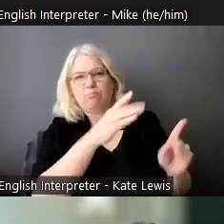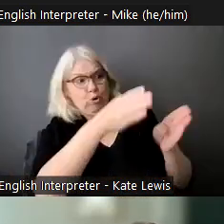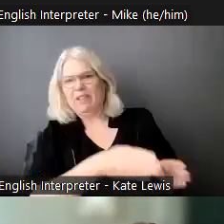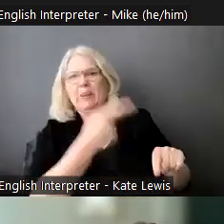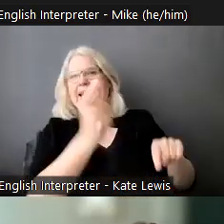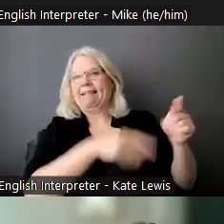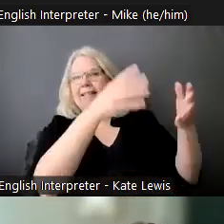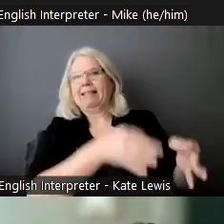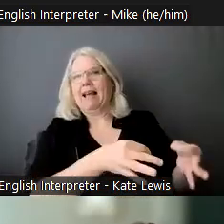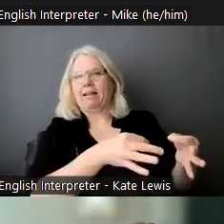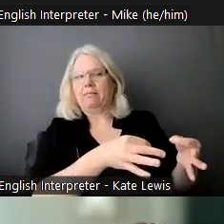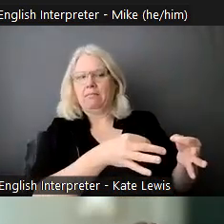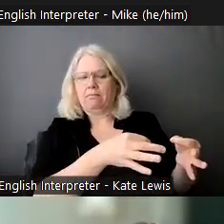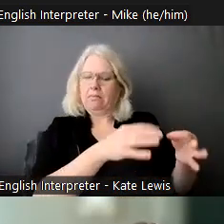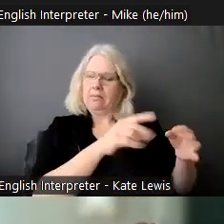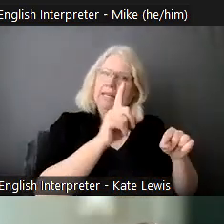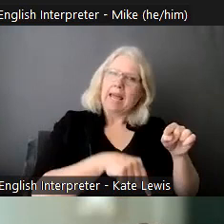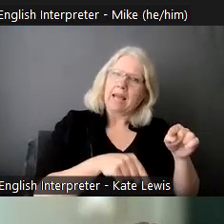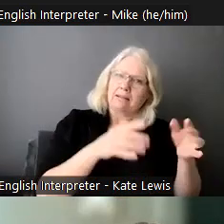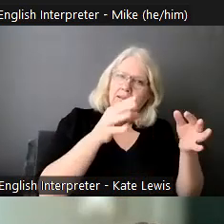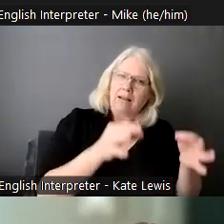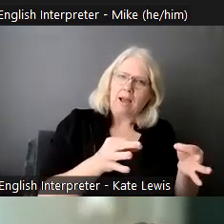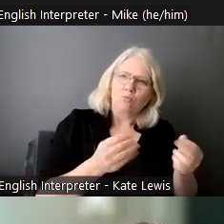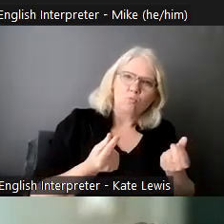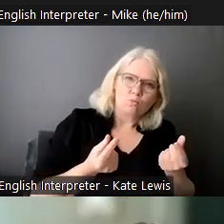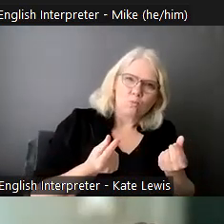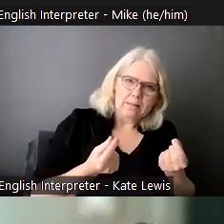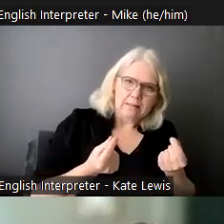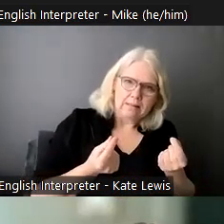somebody assessed them to be incapable of. Okay, go ahead.